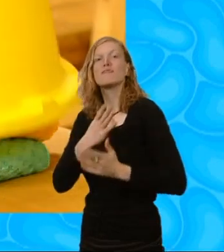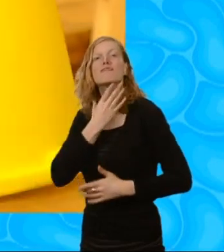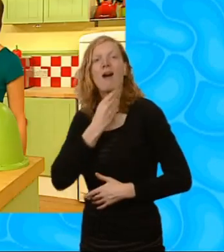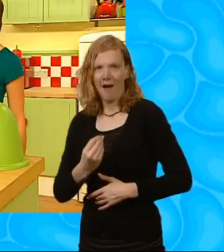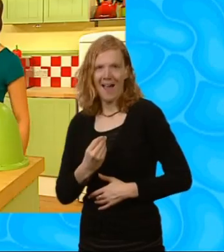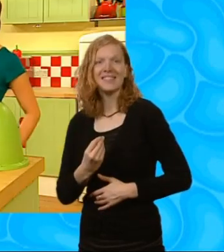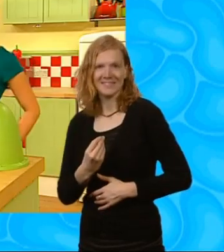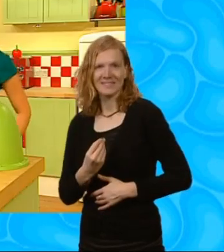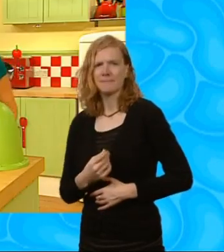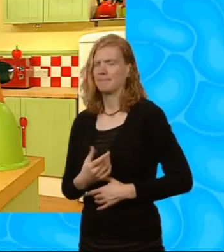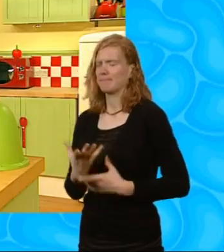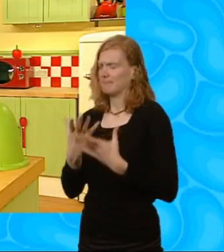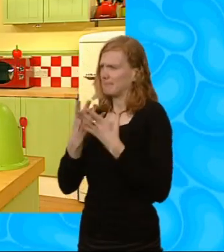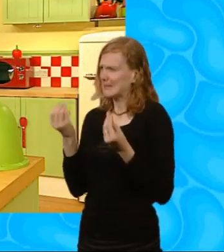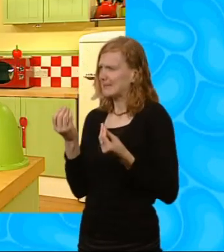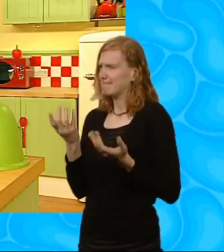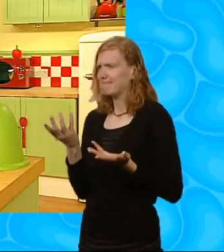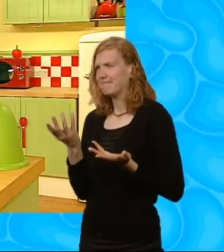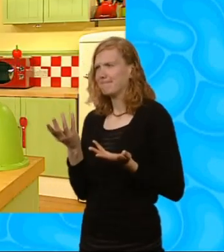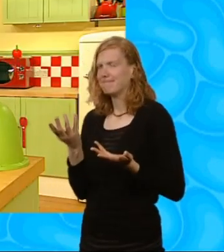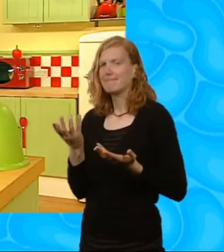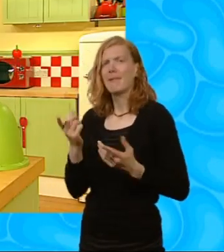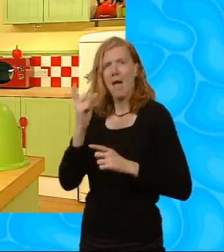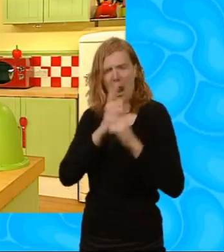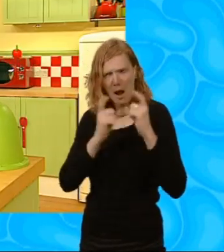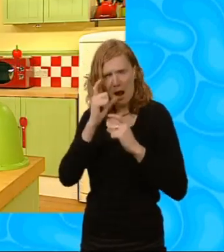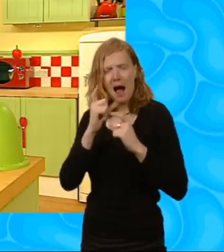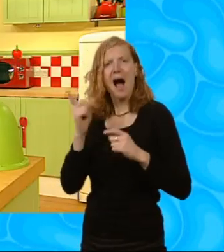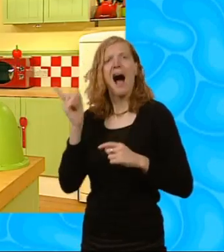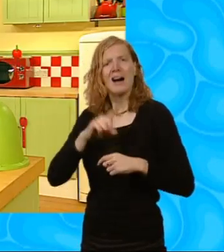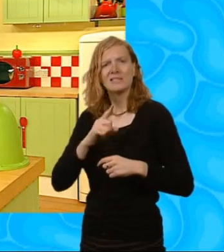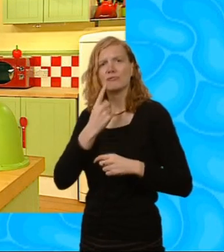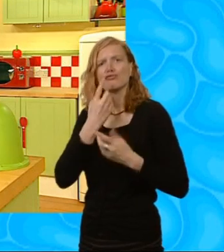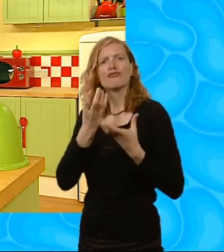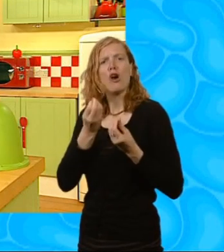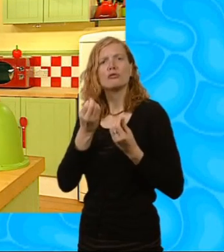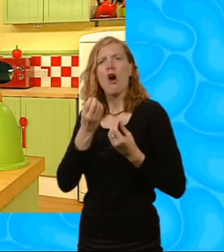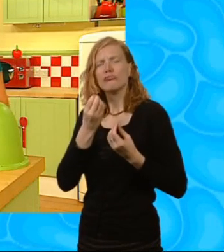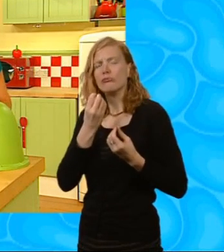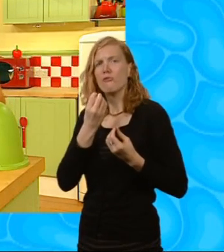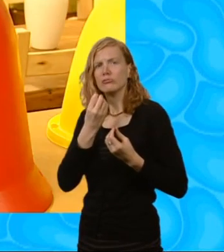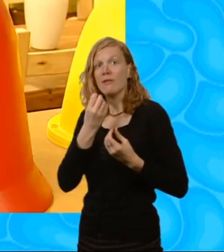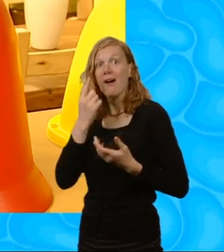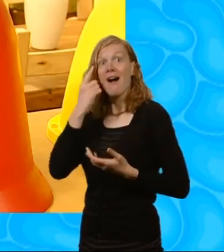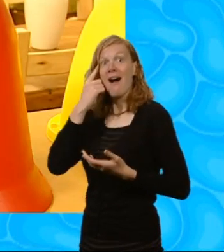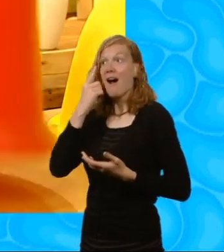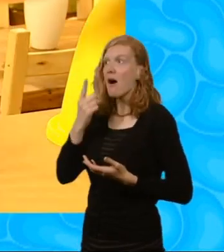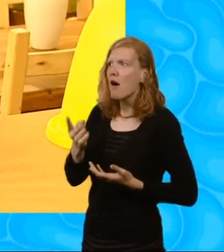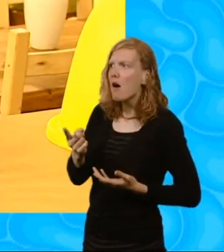up. The missing ingredient is also crunchy. So could it be